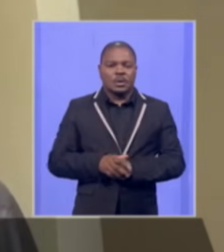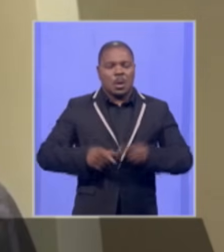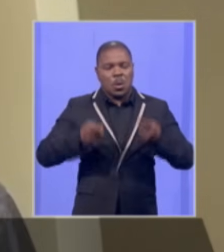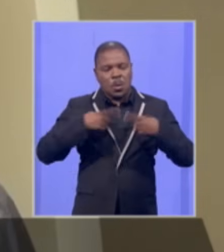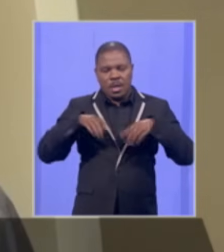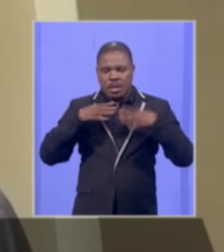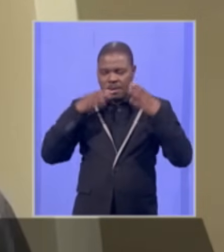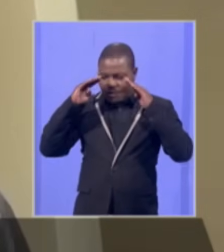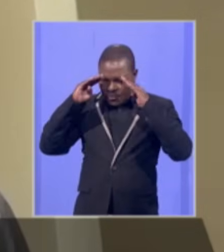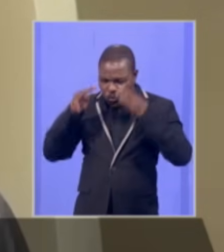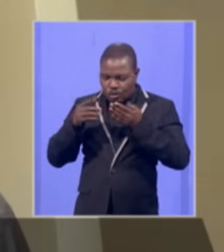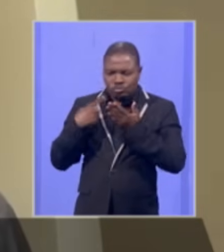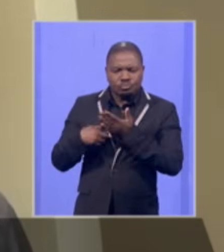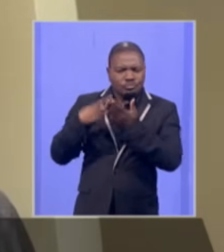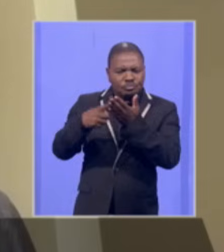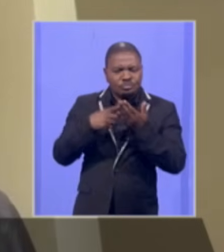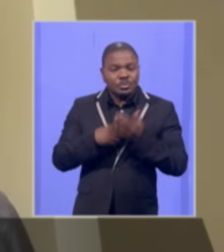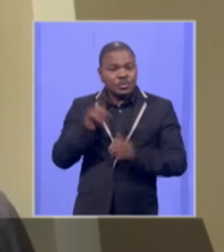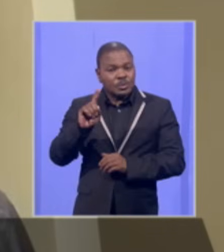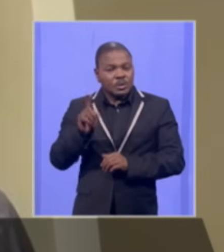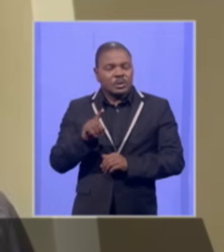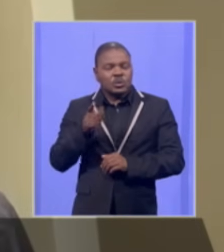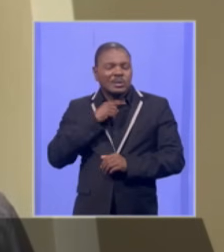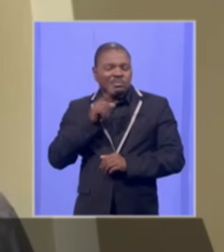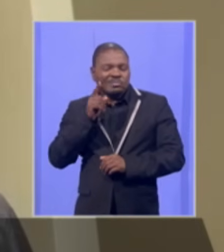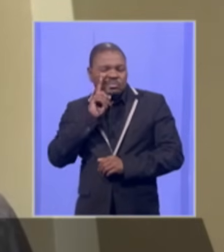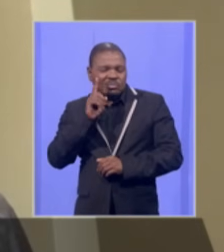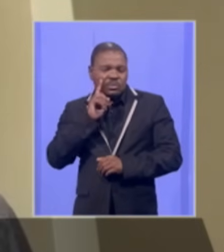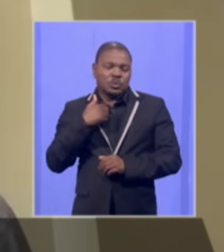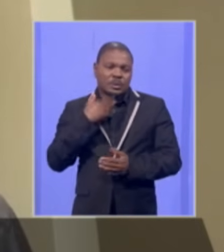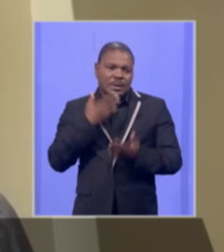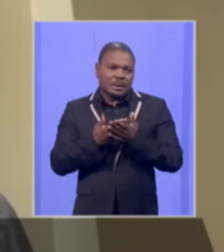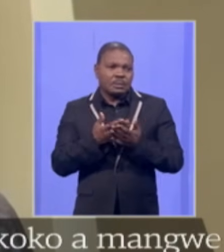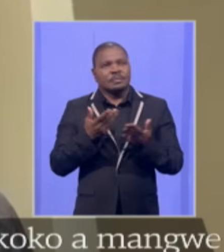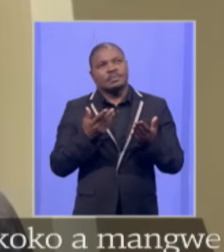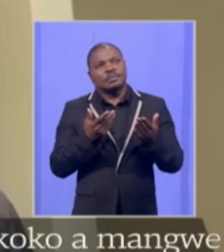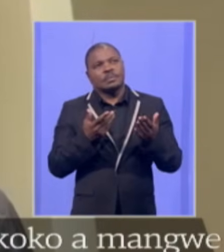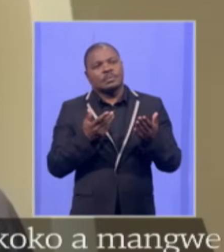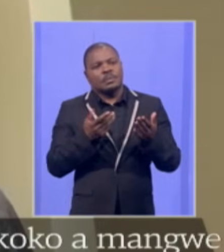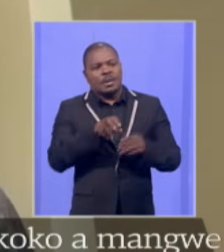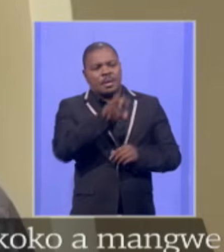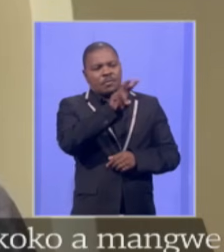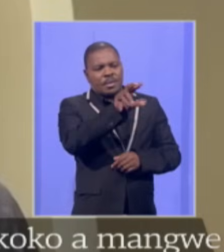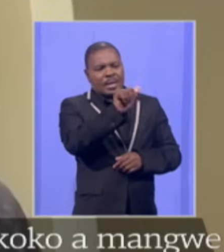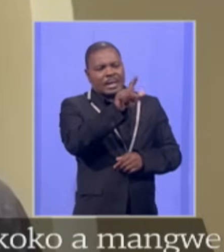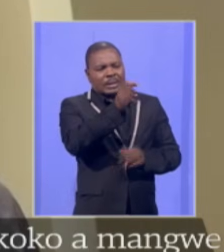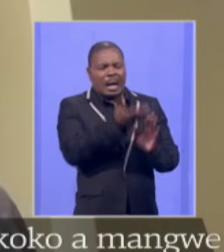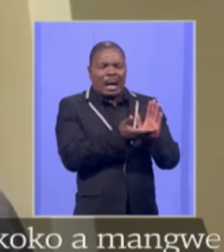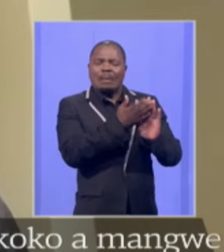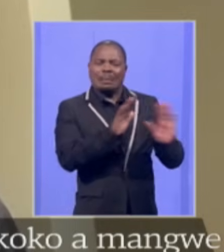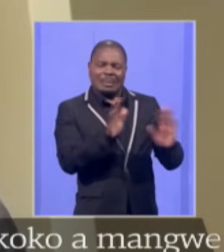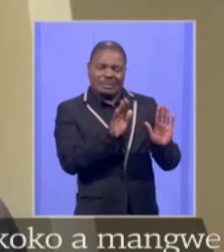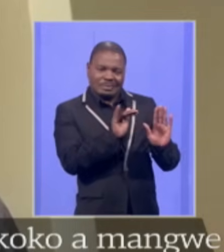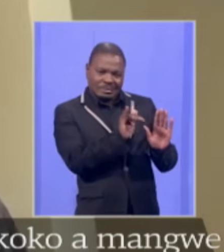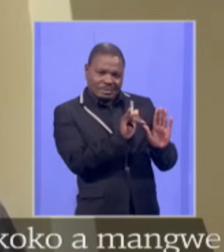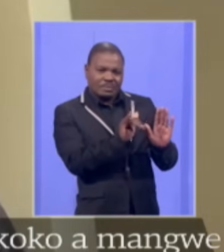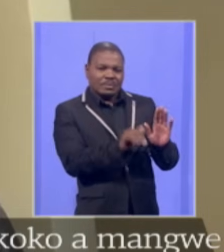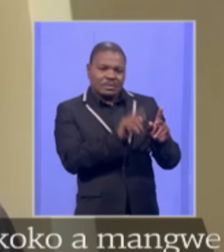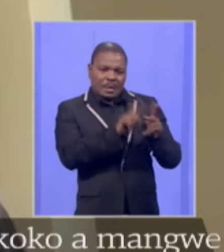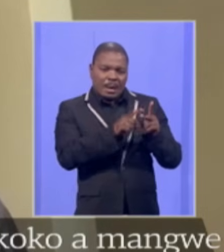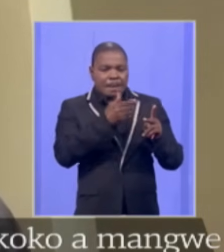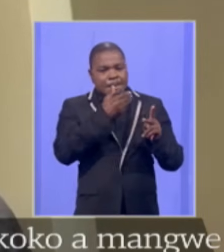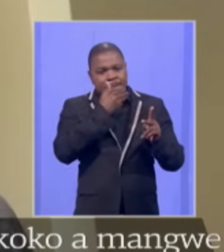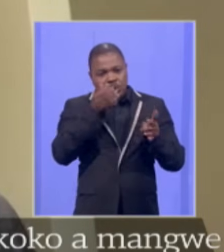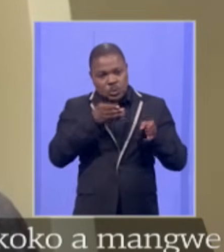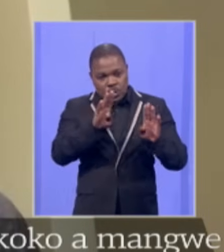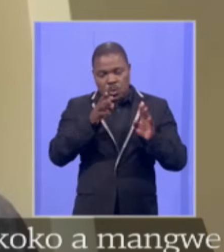on how we can achieve a way of alleviating this VAT. The best ways, which we shared